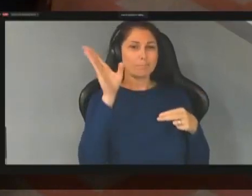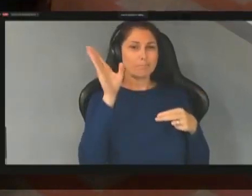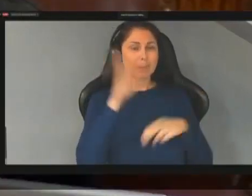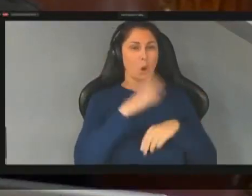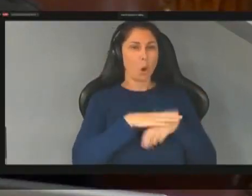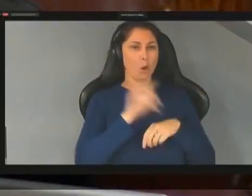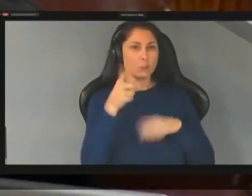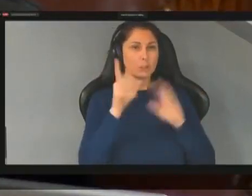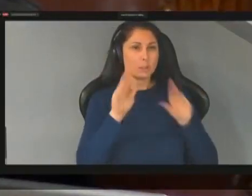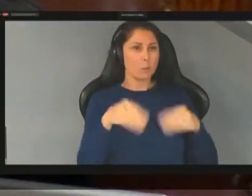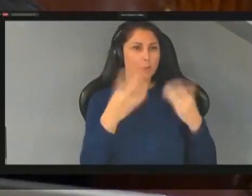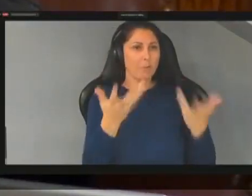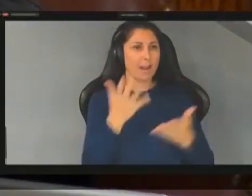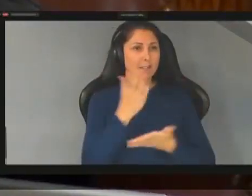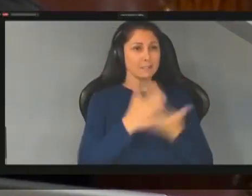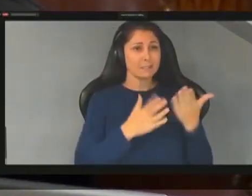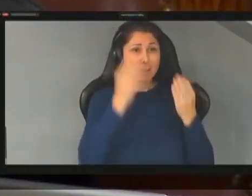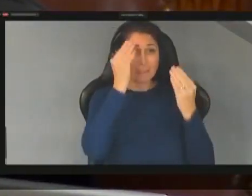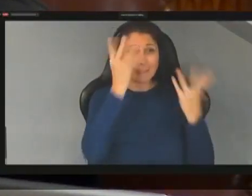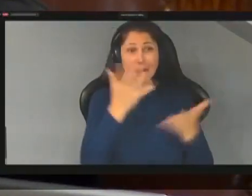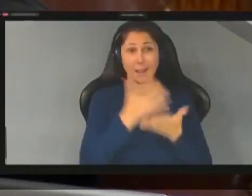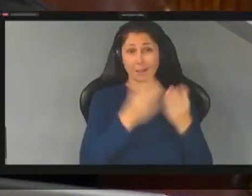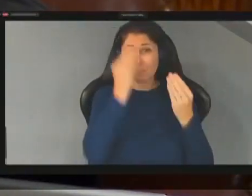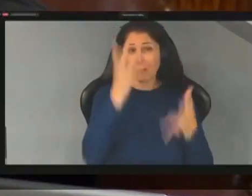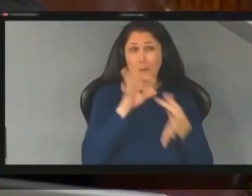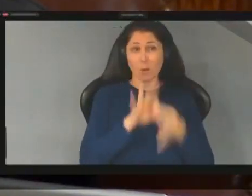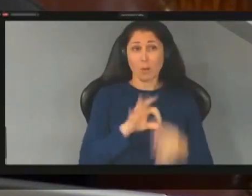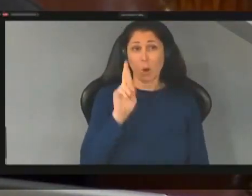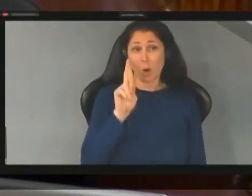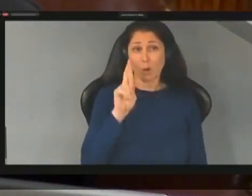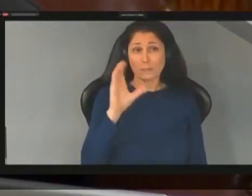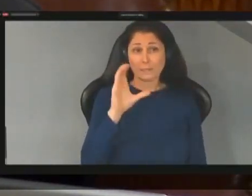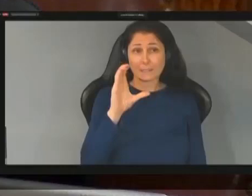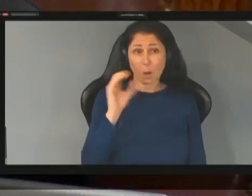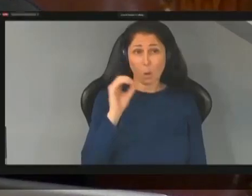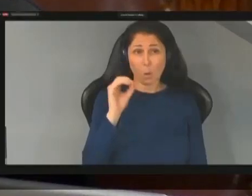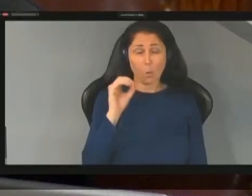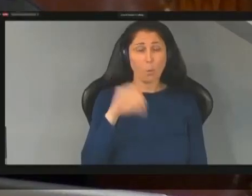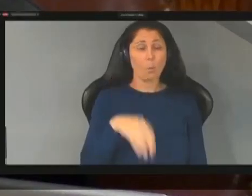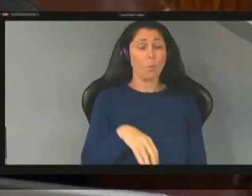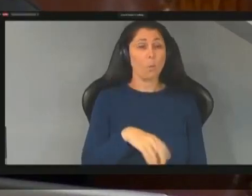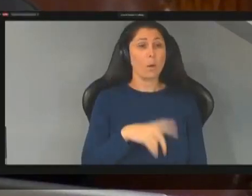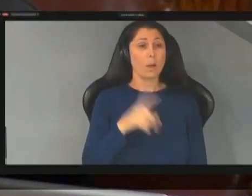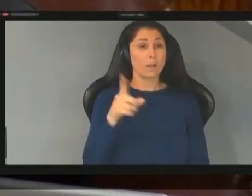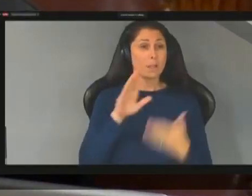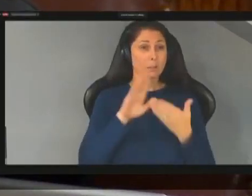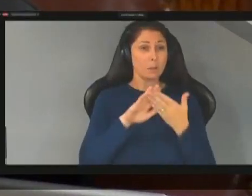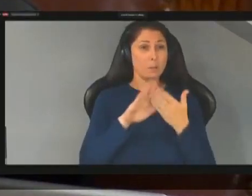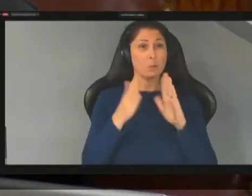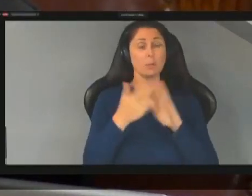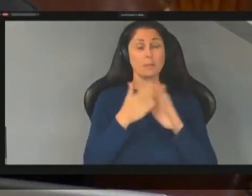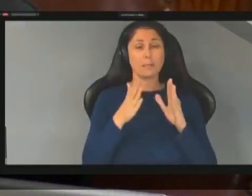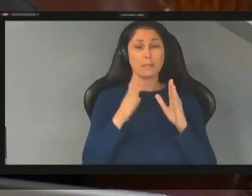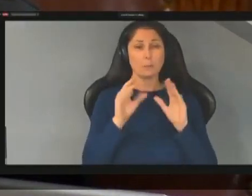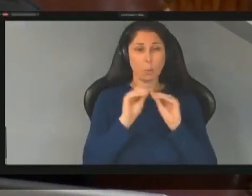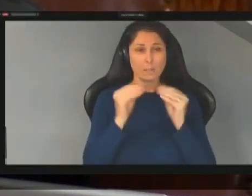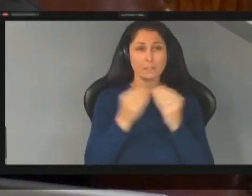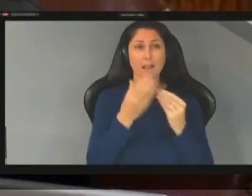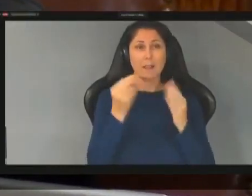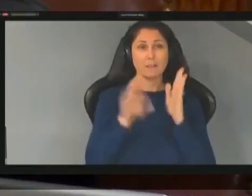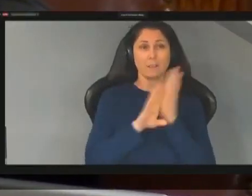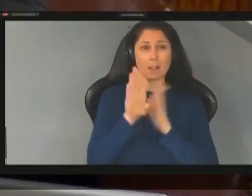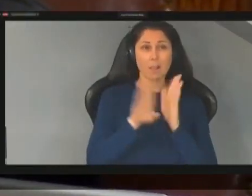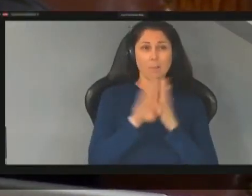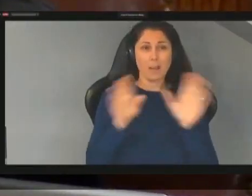providing some data and some information about the RCO, Registered Community Organization, and Development Activities